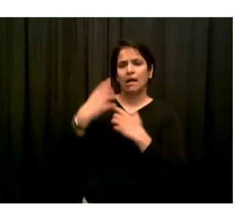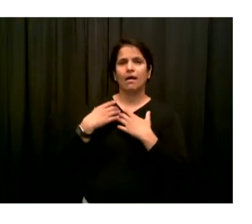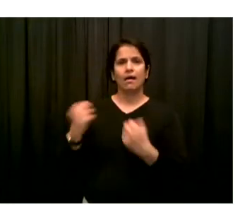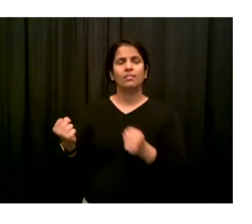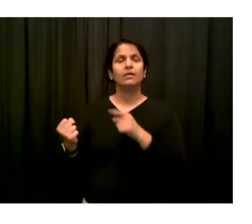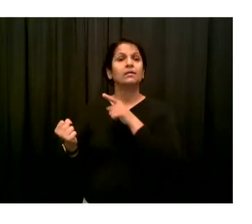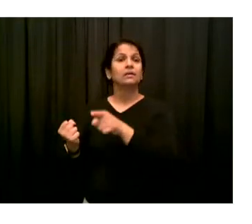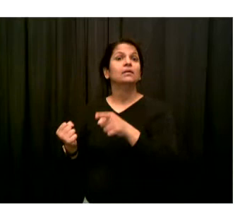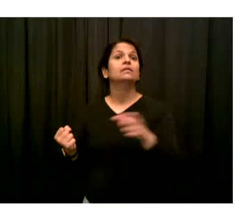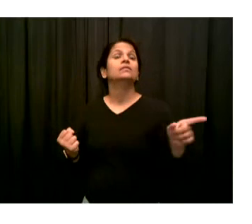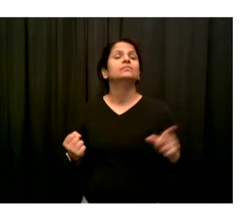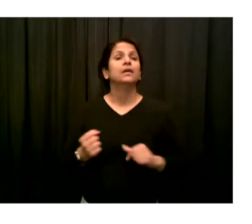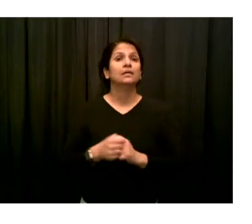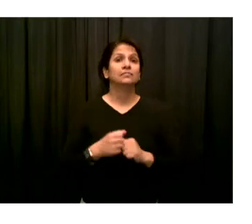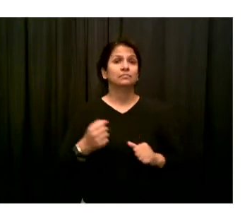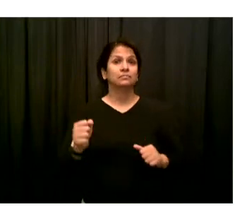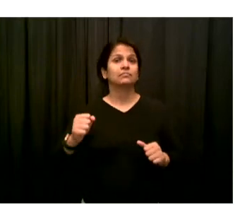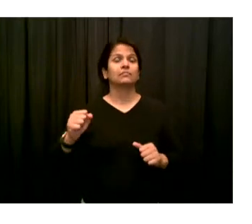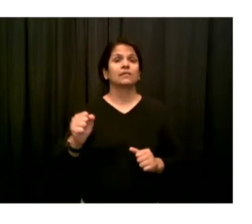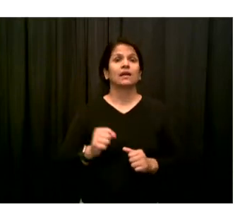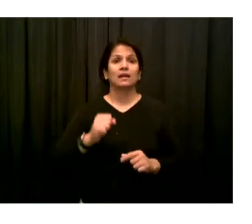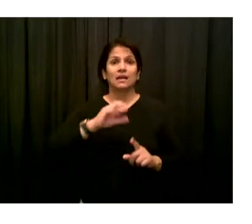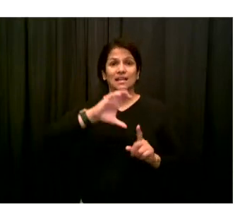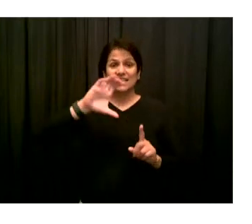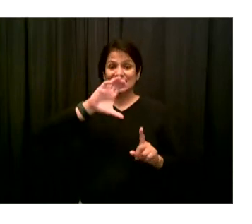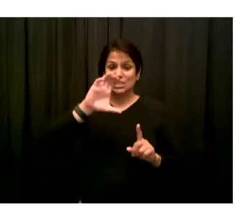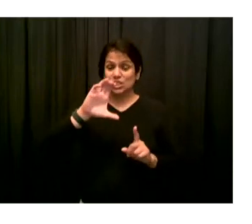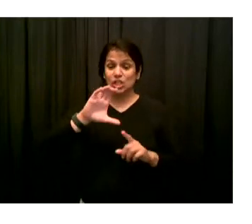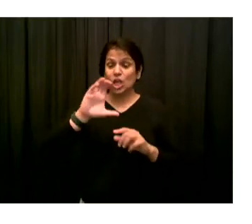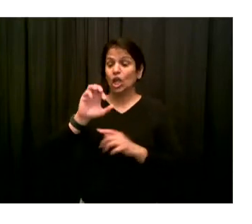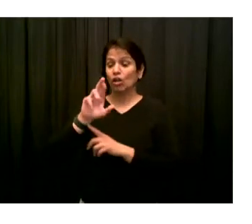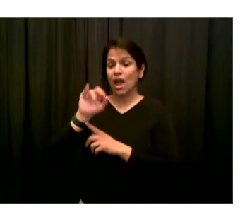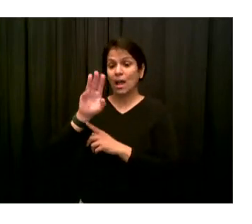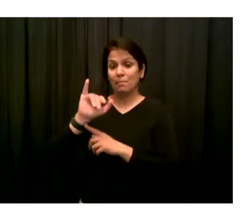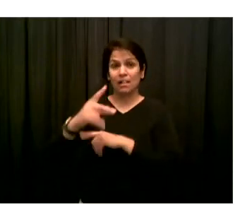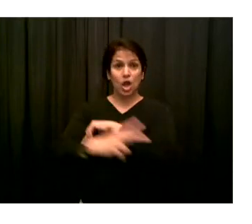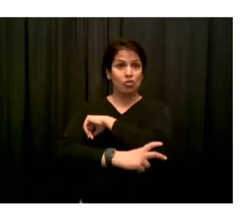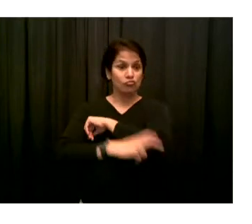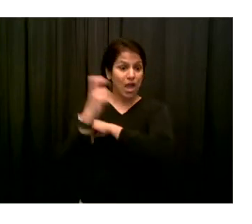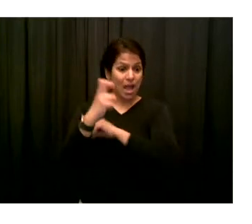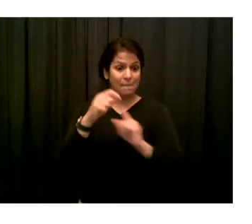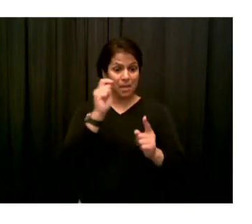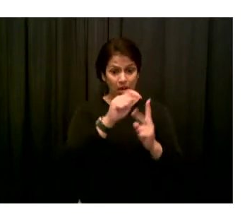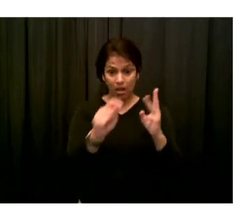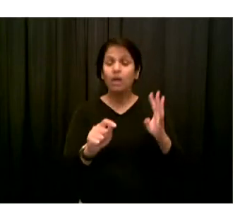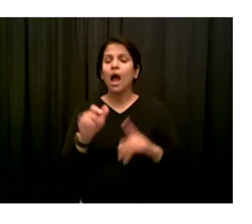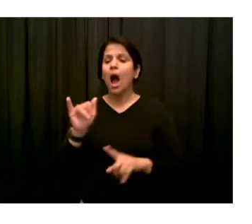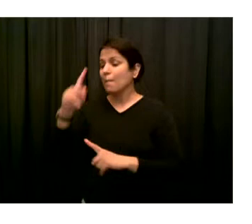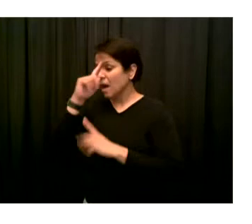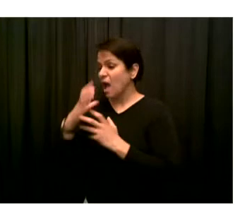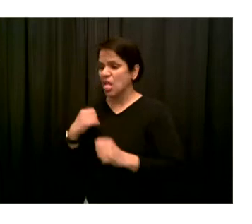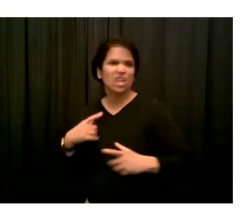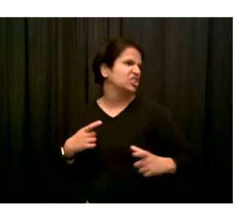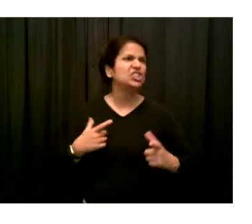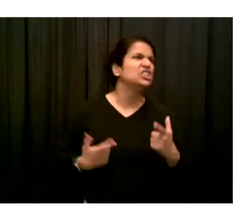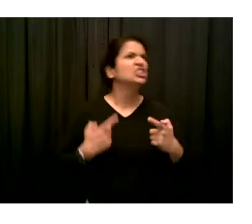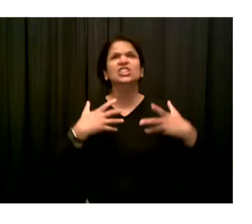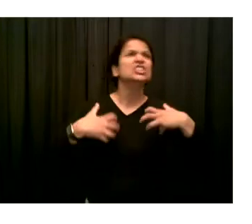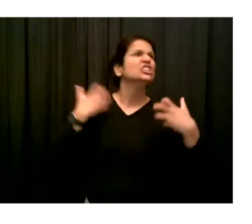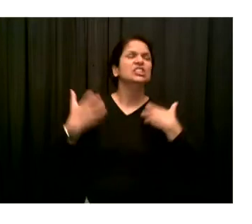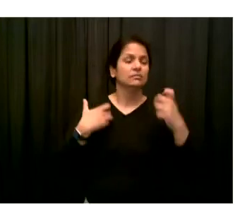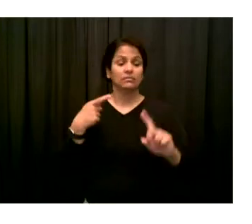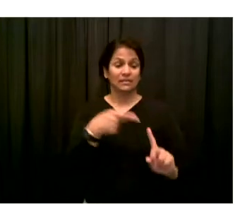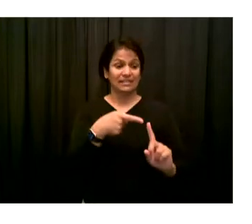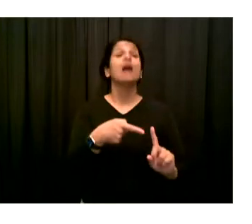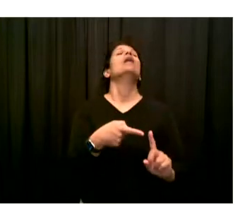to deepen our citywide commitment to serve New Yorkers with serious mental illness by increasing